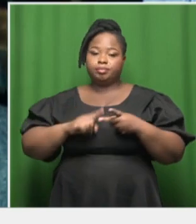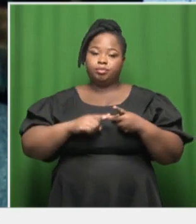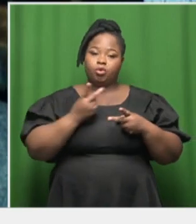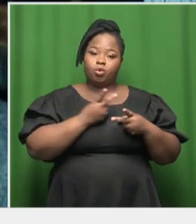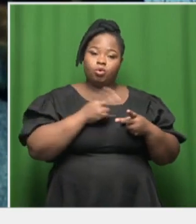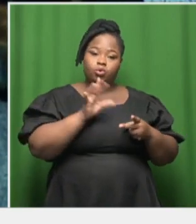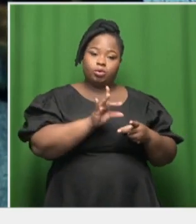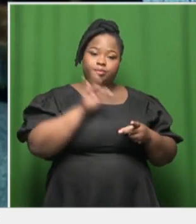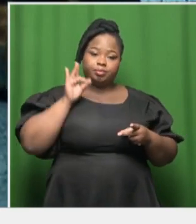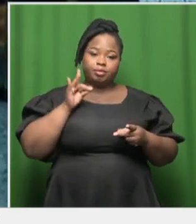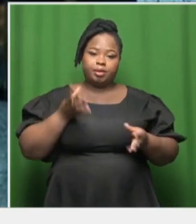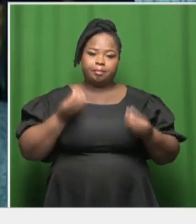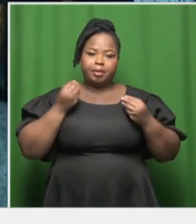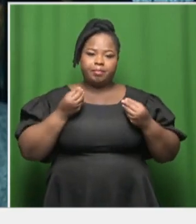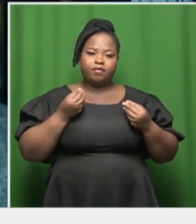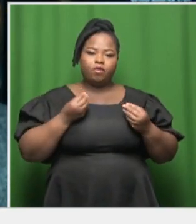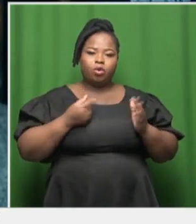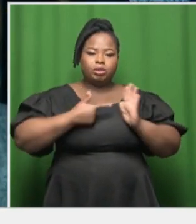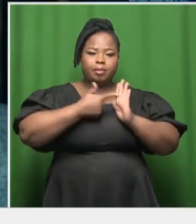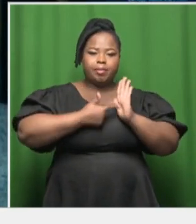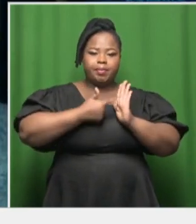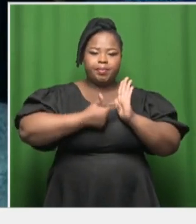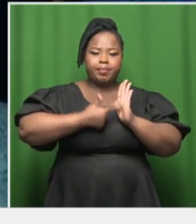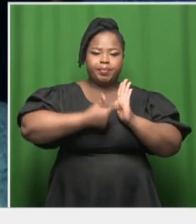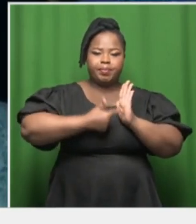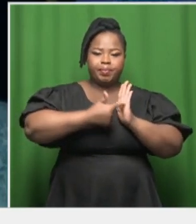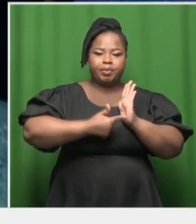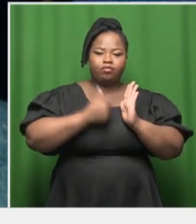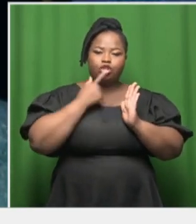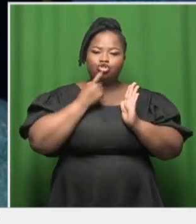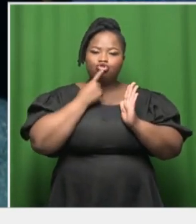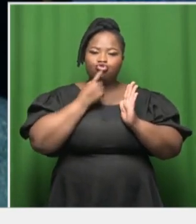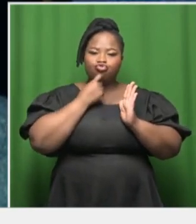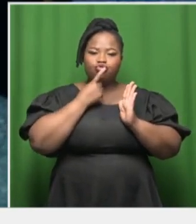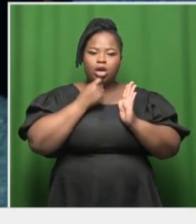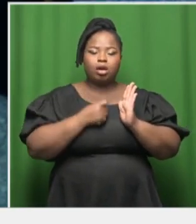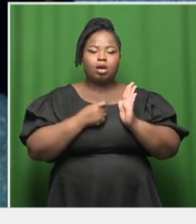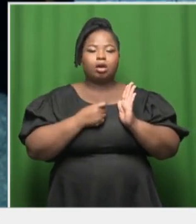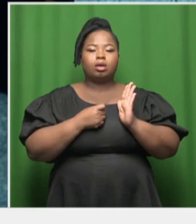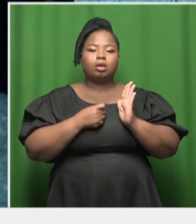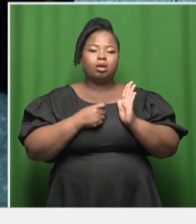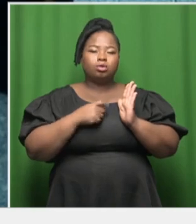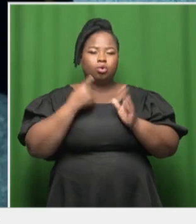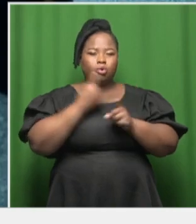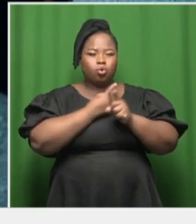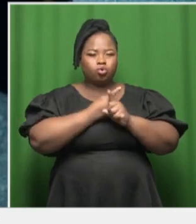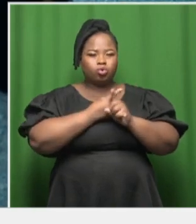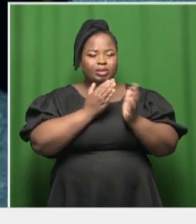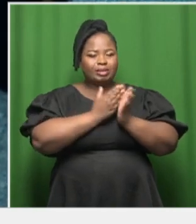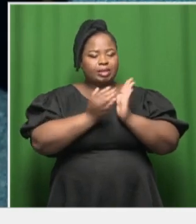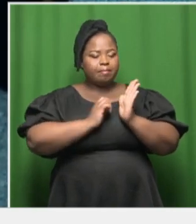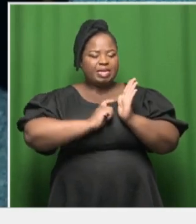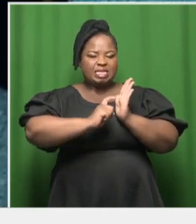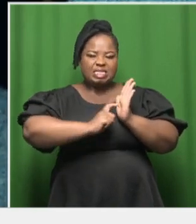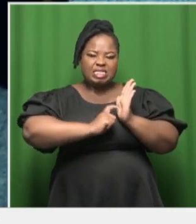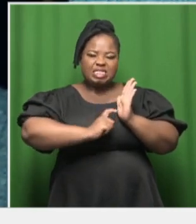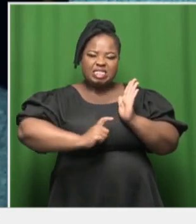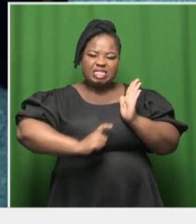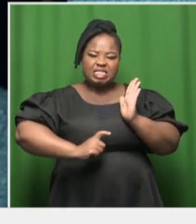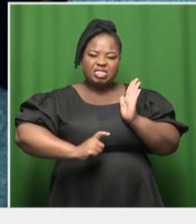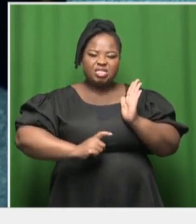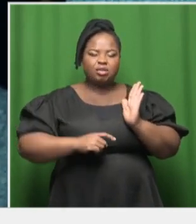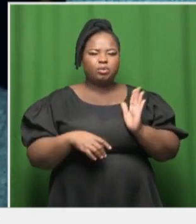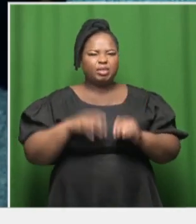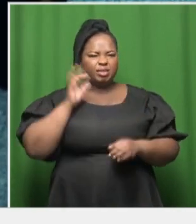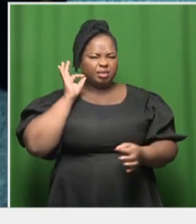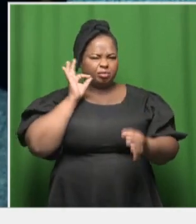abstract engravings on a small piece of red ochre pigment are these scratch marks, and these have a very